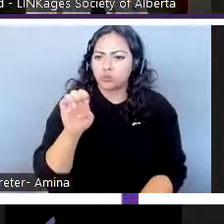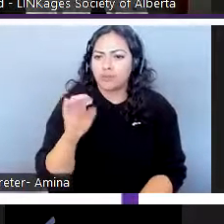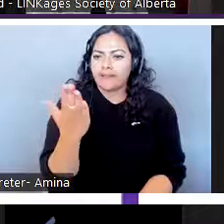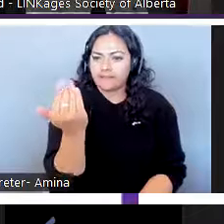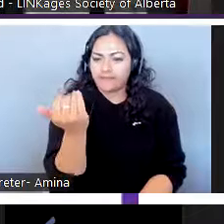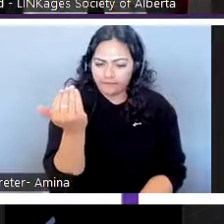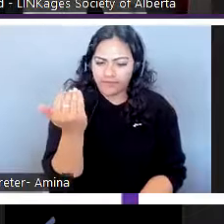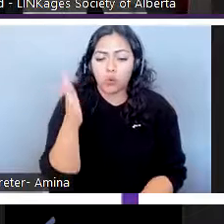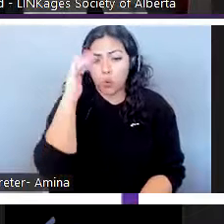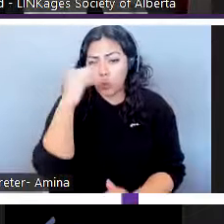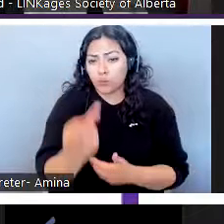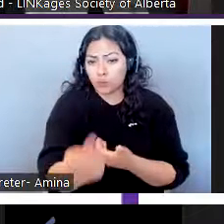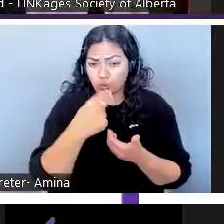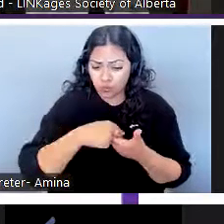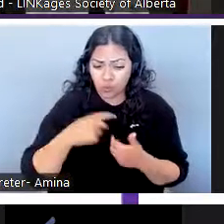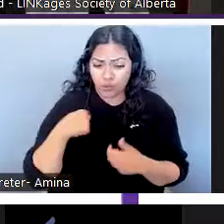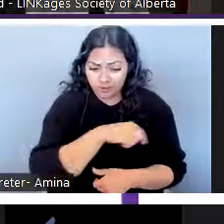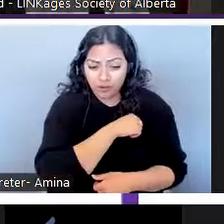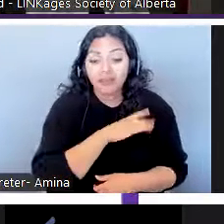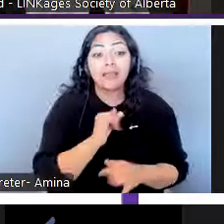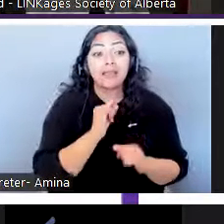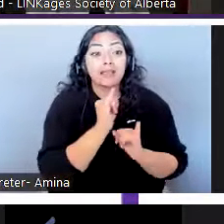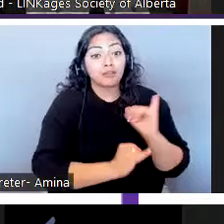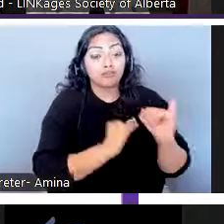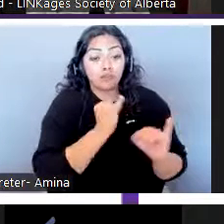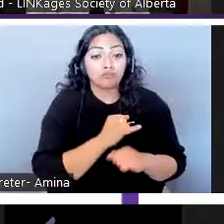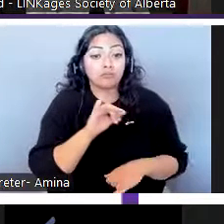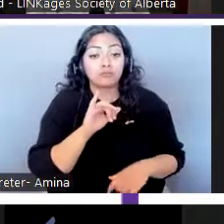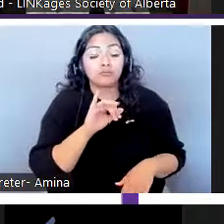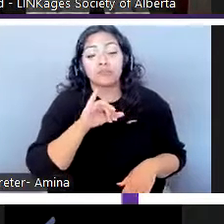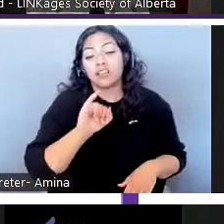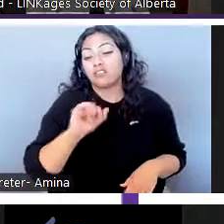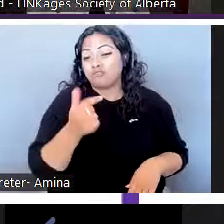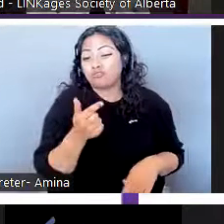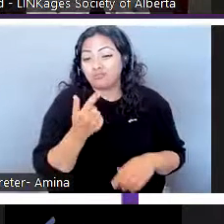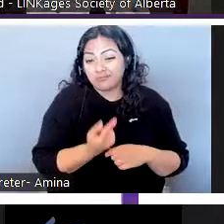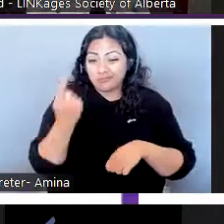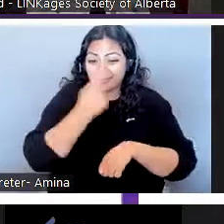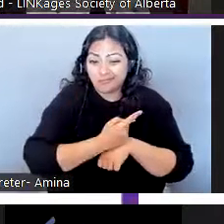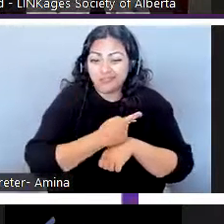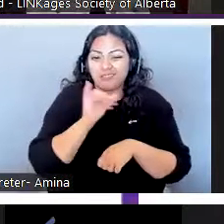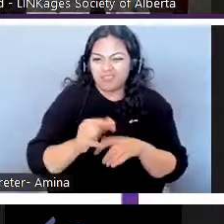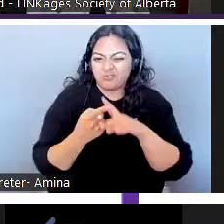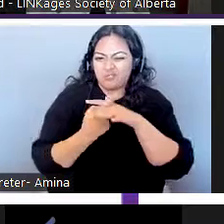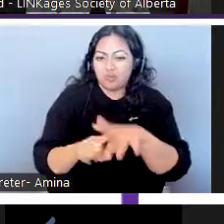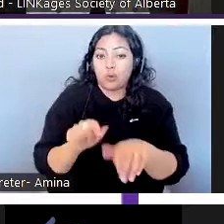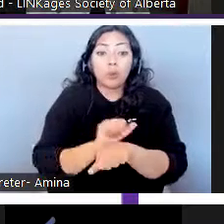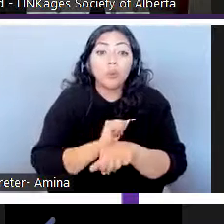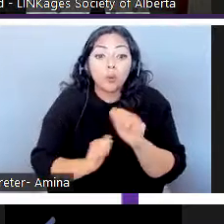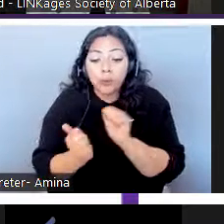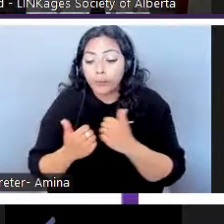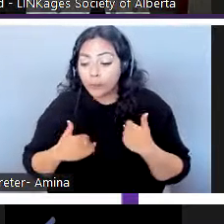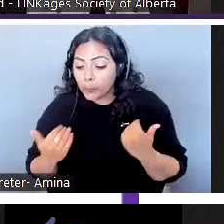Intergenerational Day was actually started in working with youth to combat things like ageism